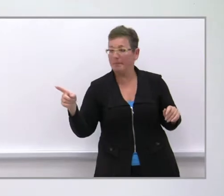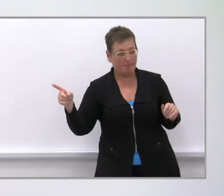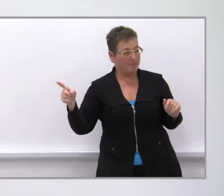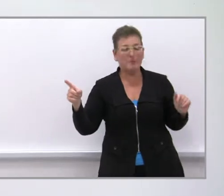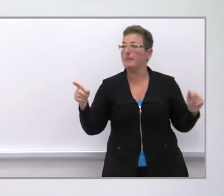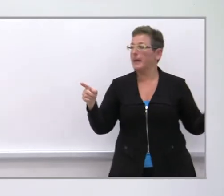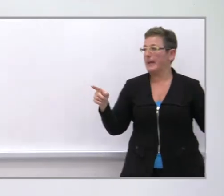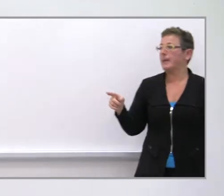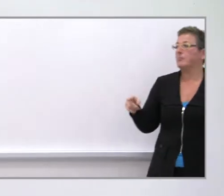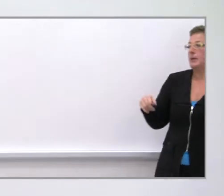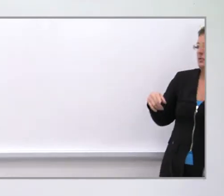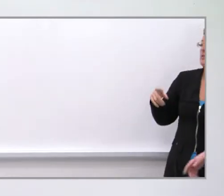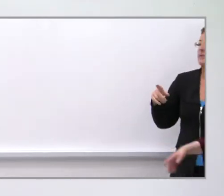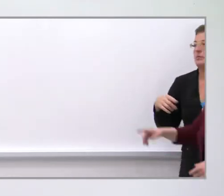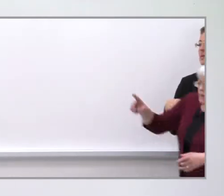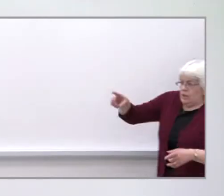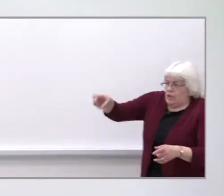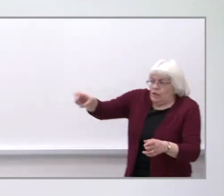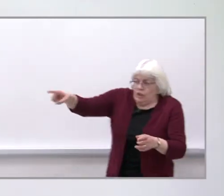I'm open to suggestions.